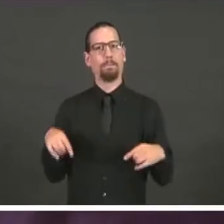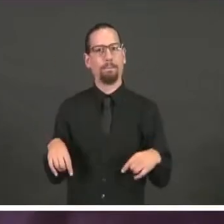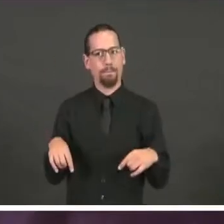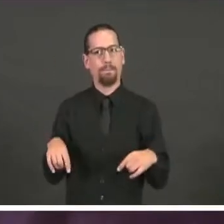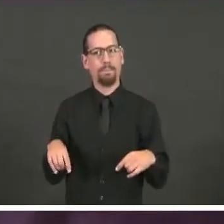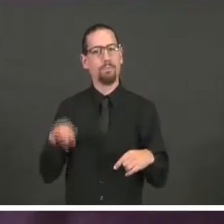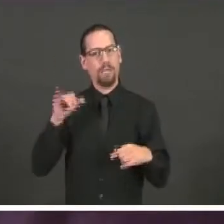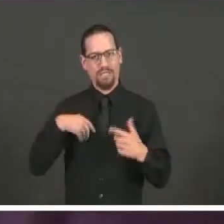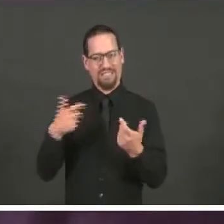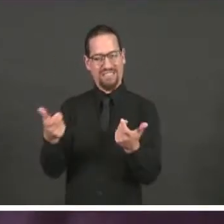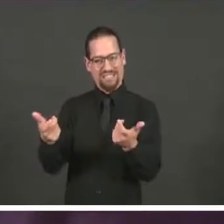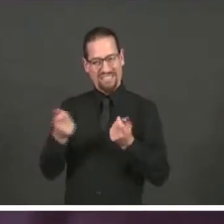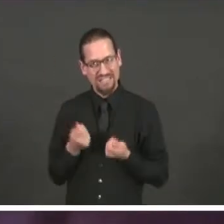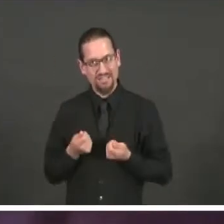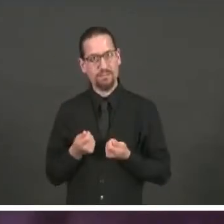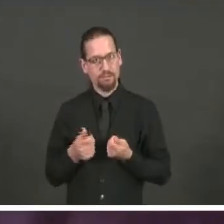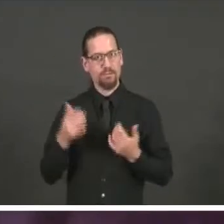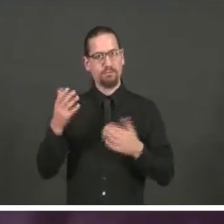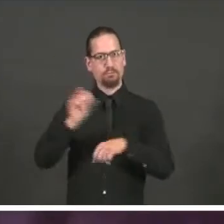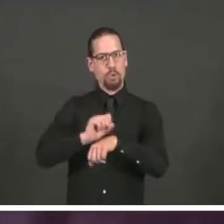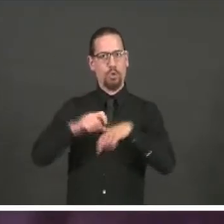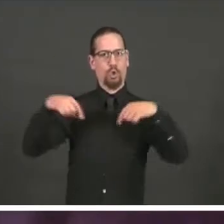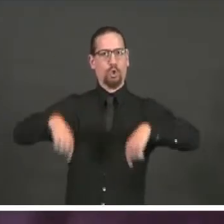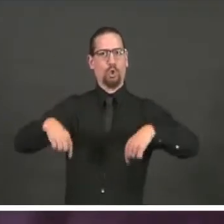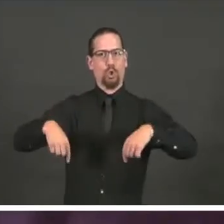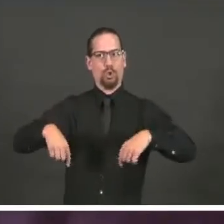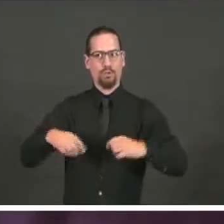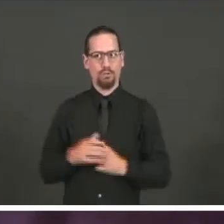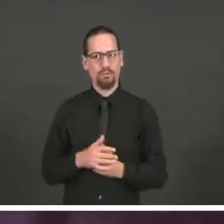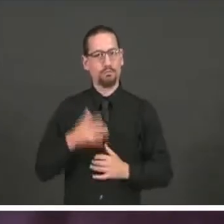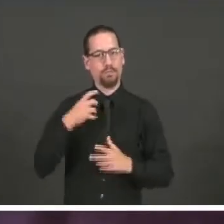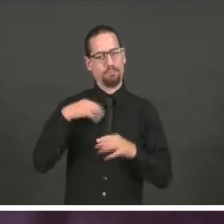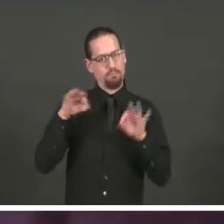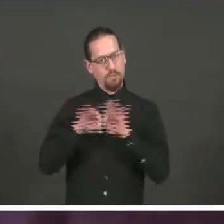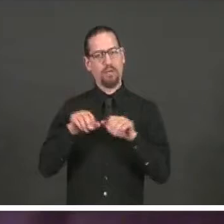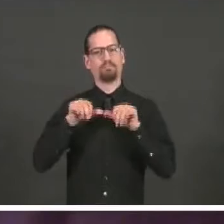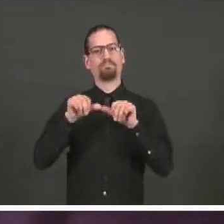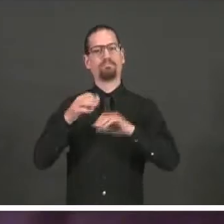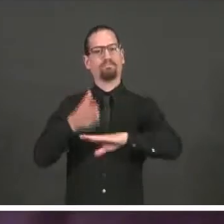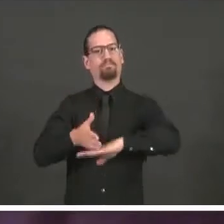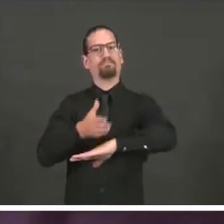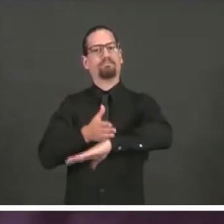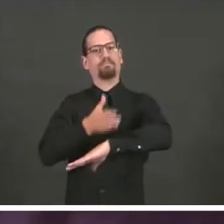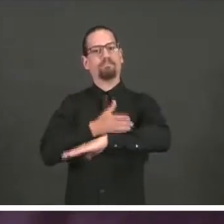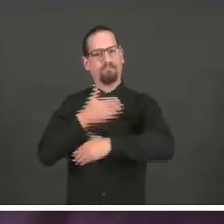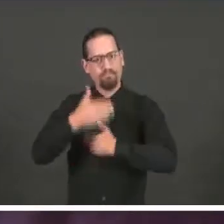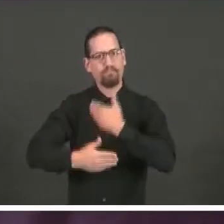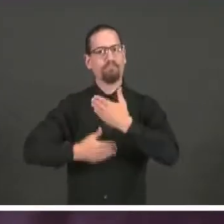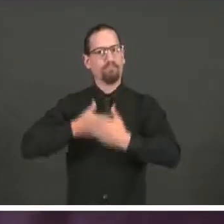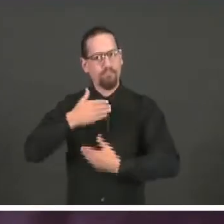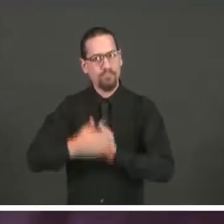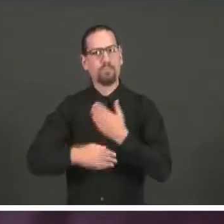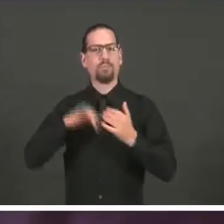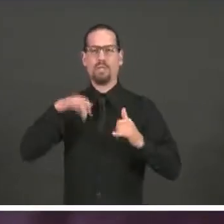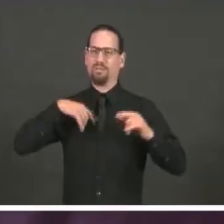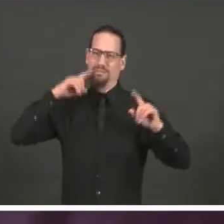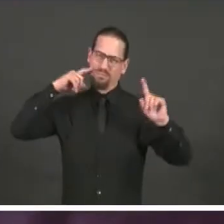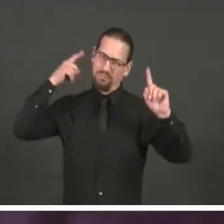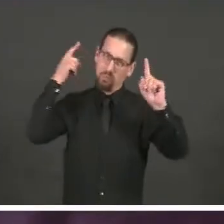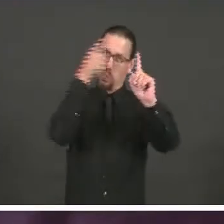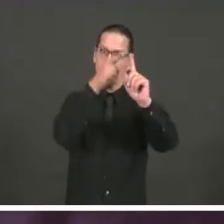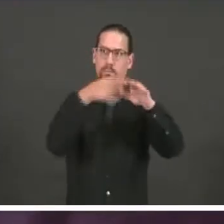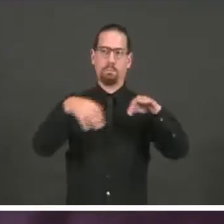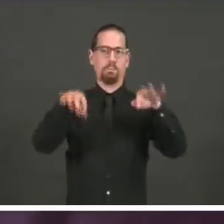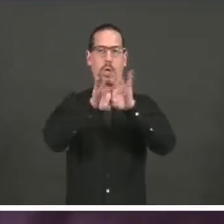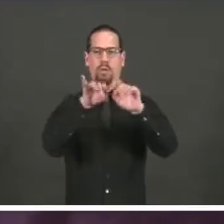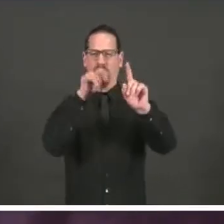how do we keep moving forward? We keep our eyes on what is important, and that's the education of our students.